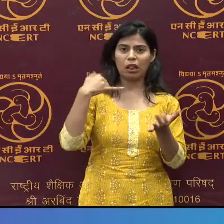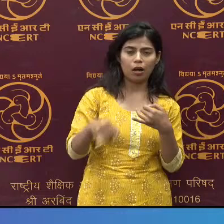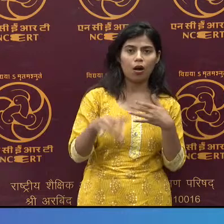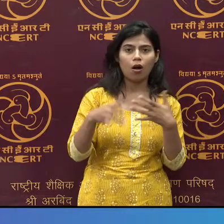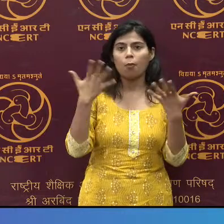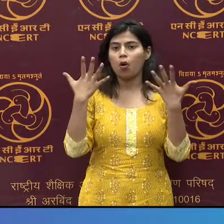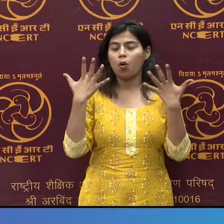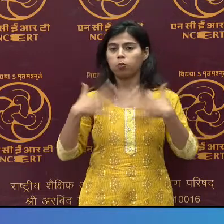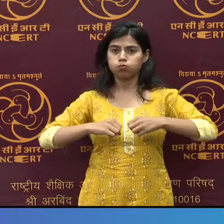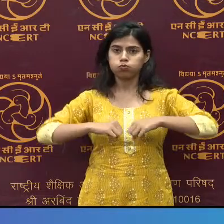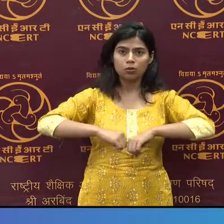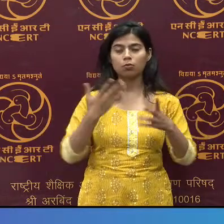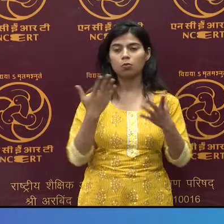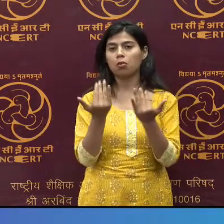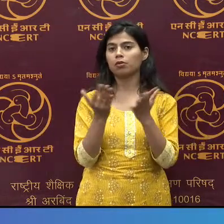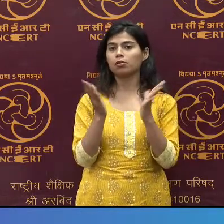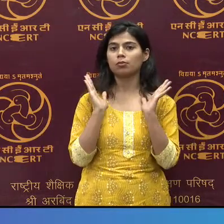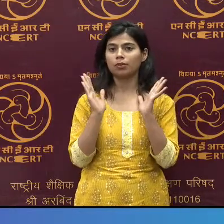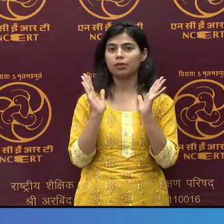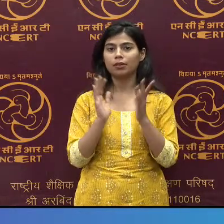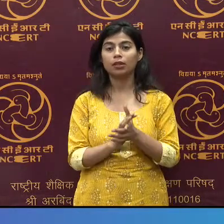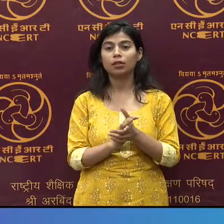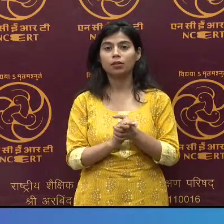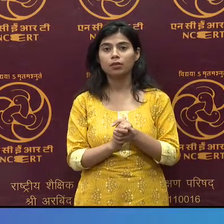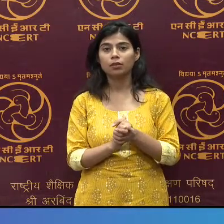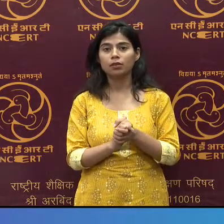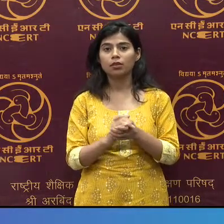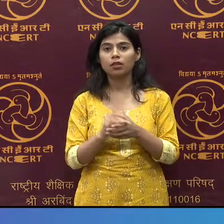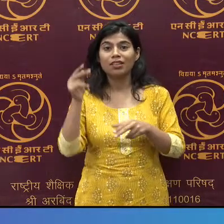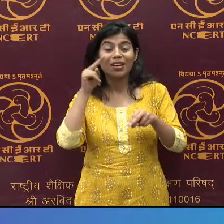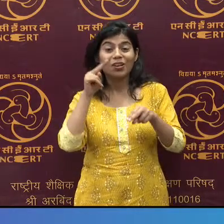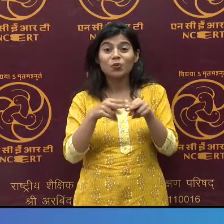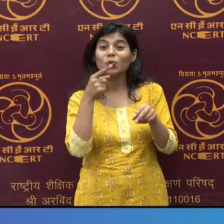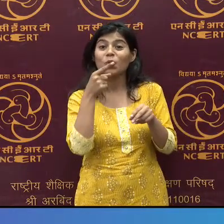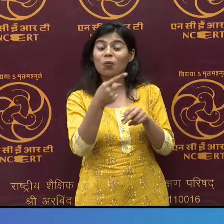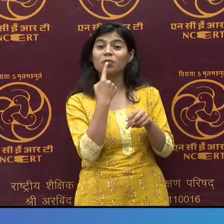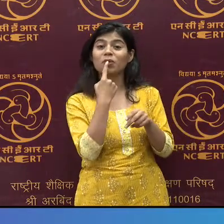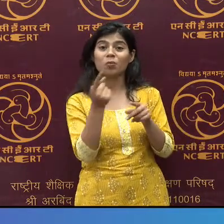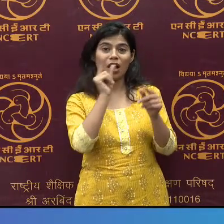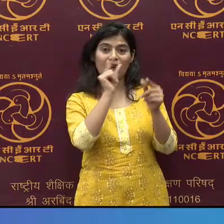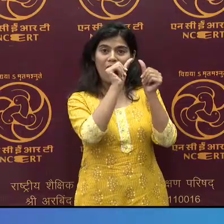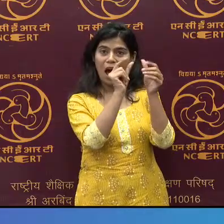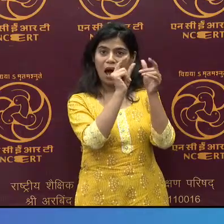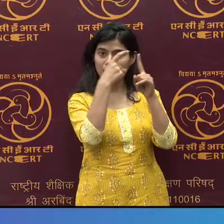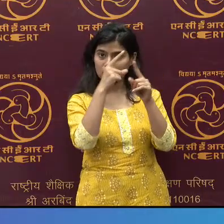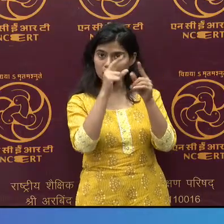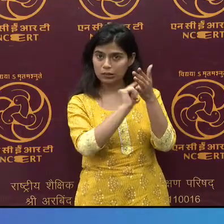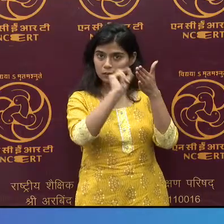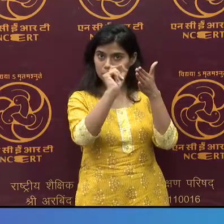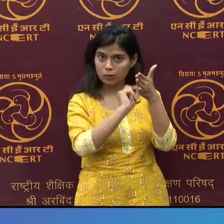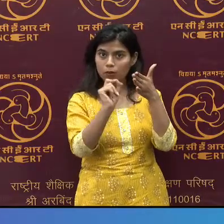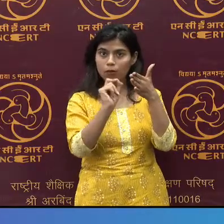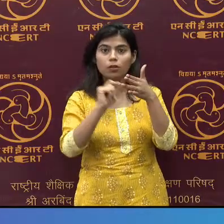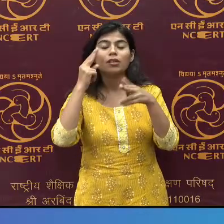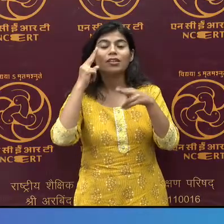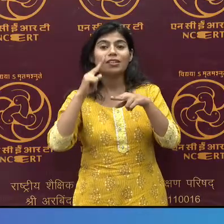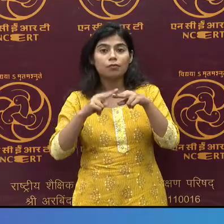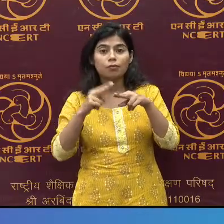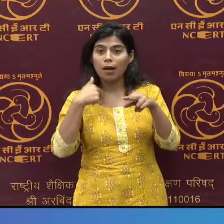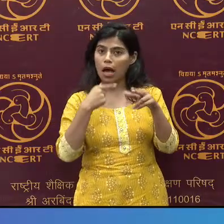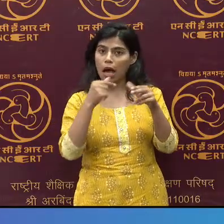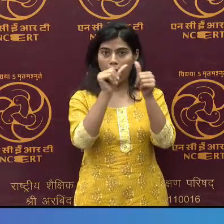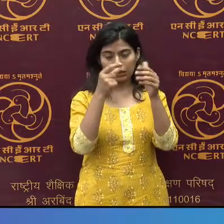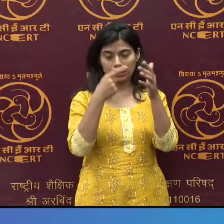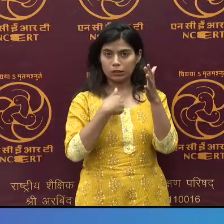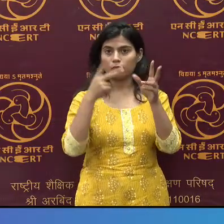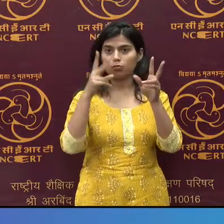2, what I am doing is I am trying to create that cause and effect relationship. That what is the cause? Eating fast food. And now what would